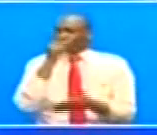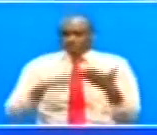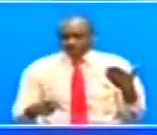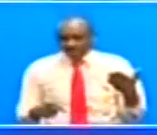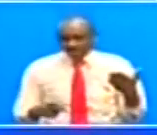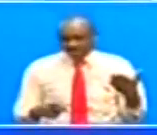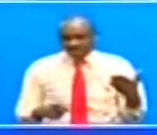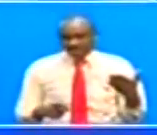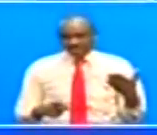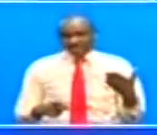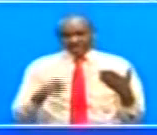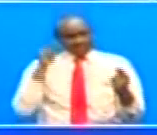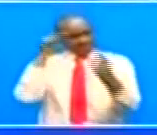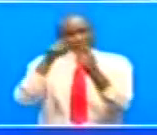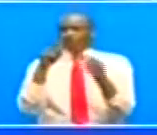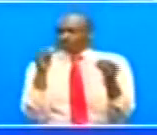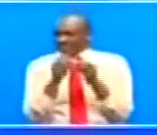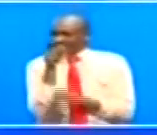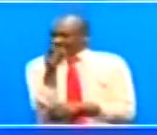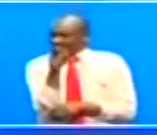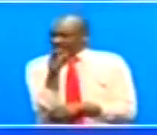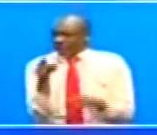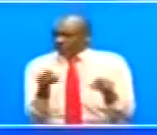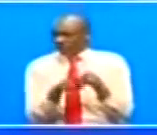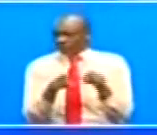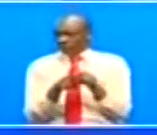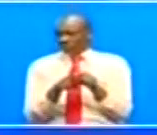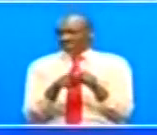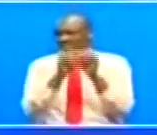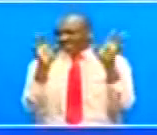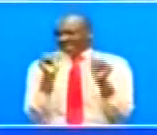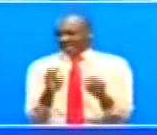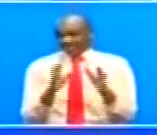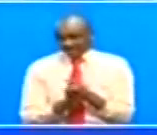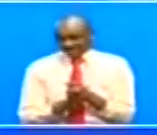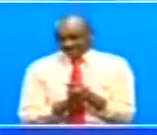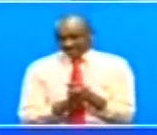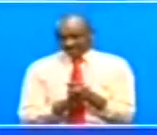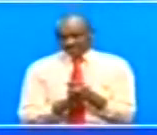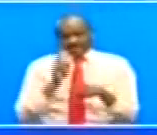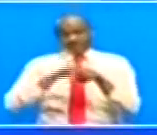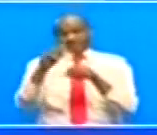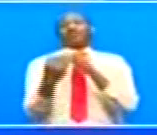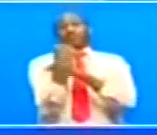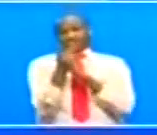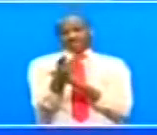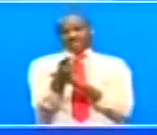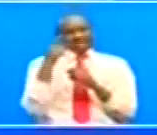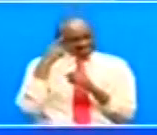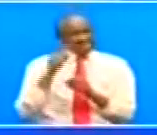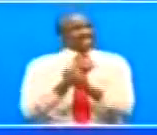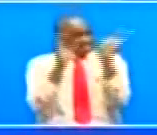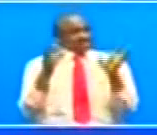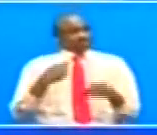fact that the purpose of the meetings also were not clear in that earlier request. It has been made clear to